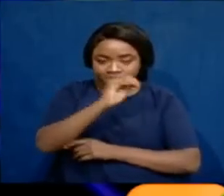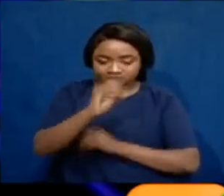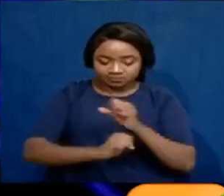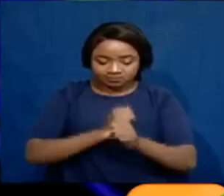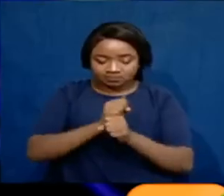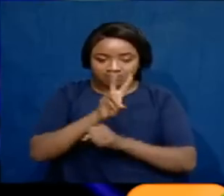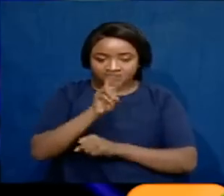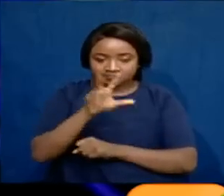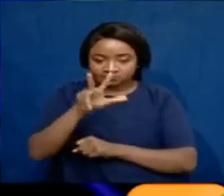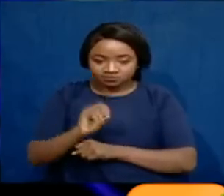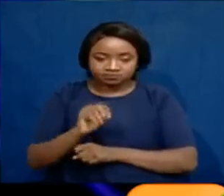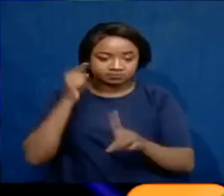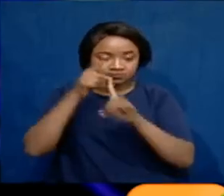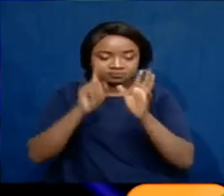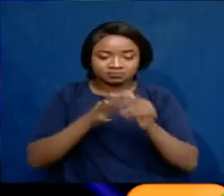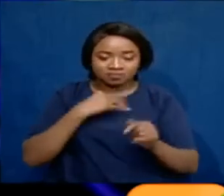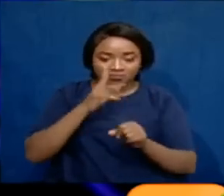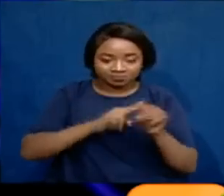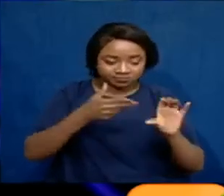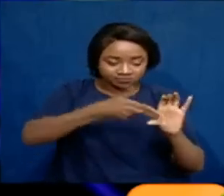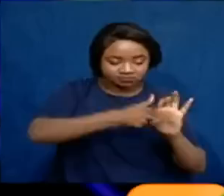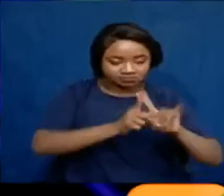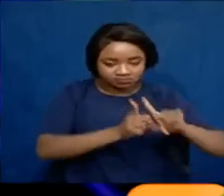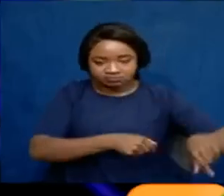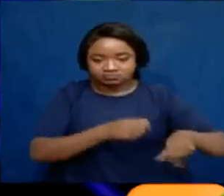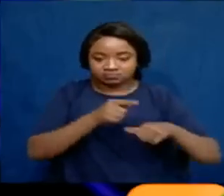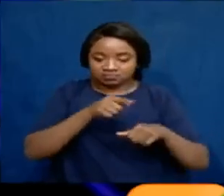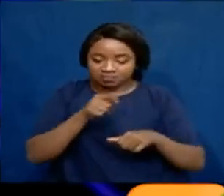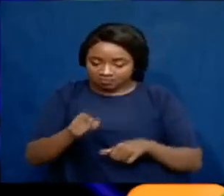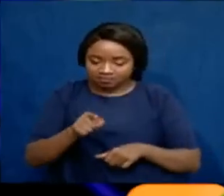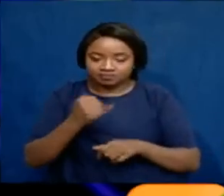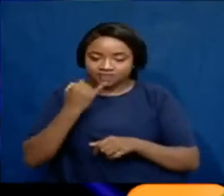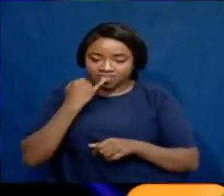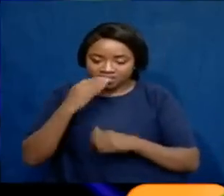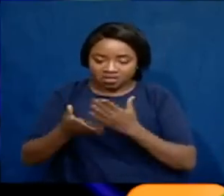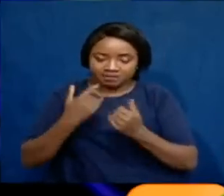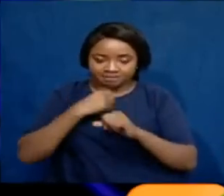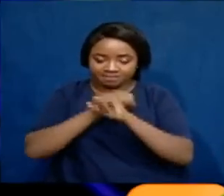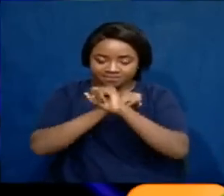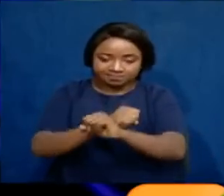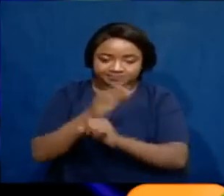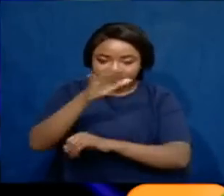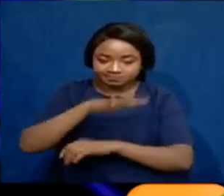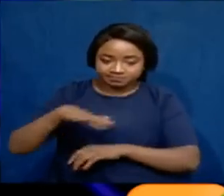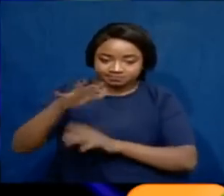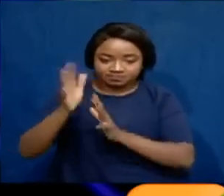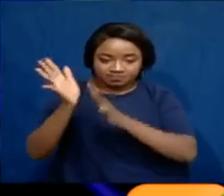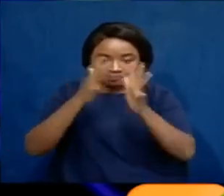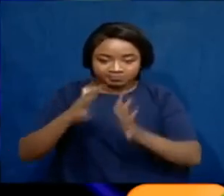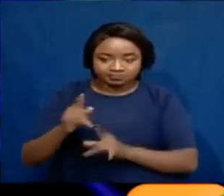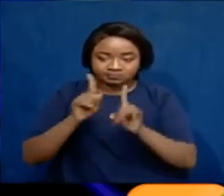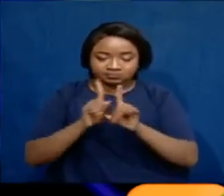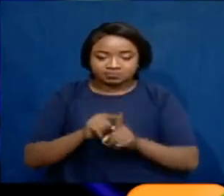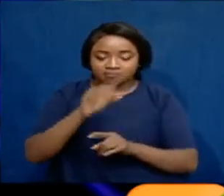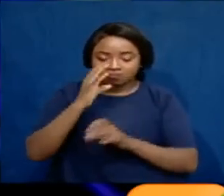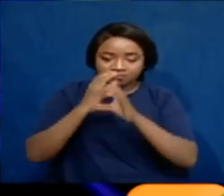move away from fossil fuels in a bid to combat climate change. To actualize this, Basi Go is one of the local ventures